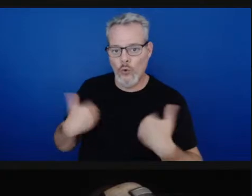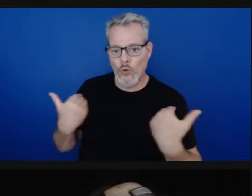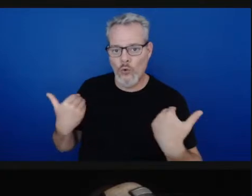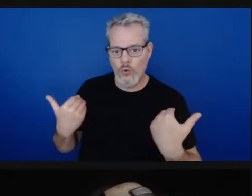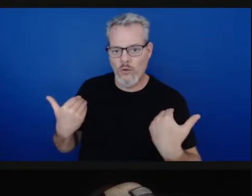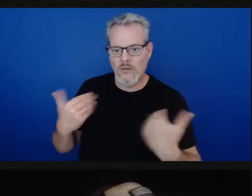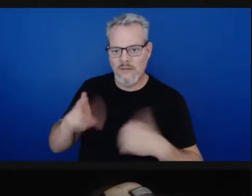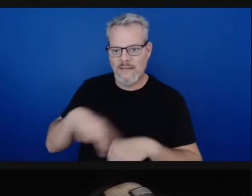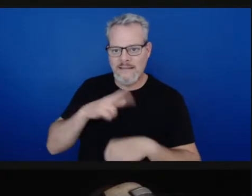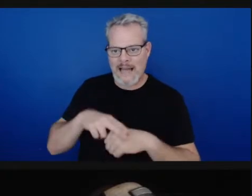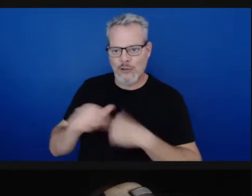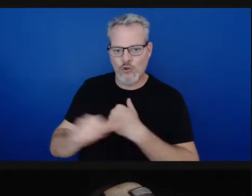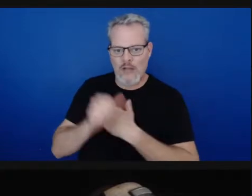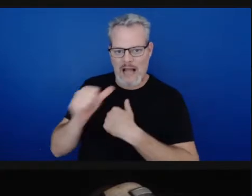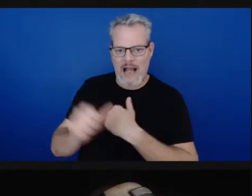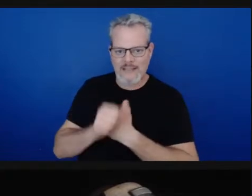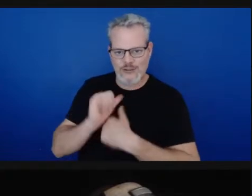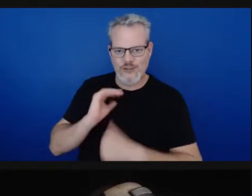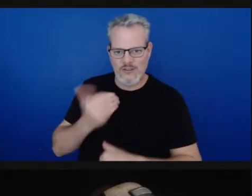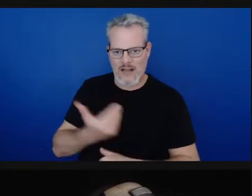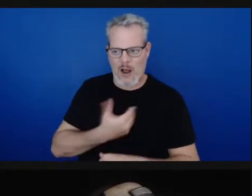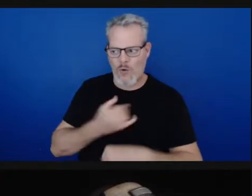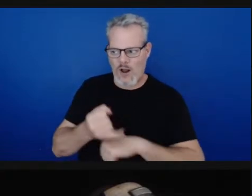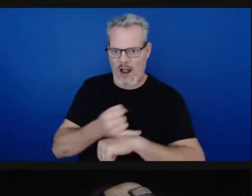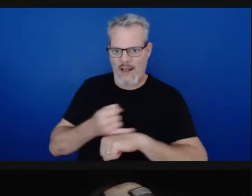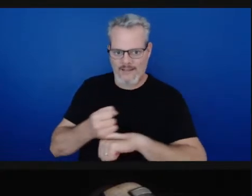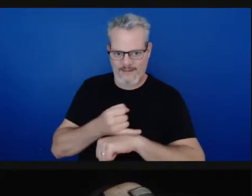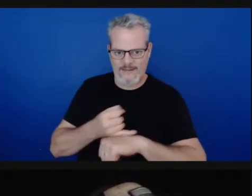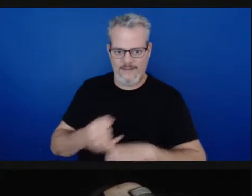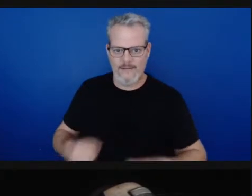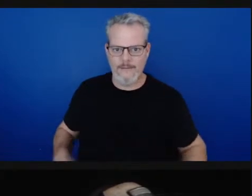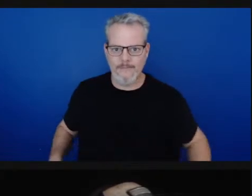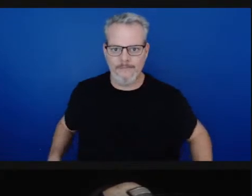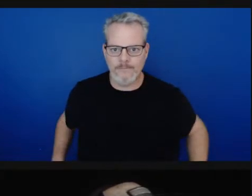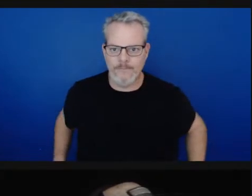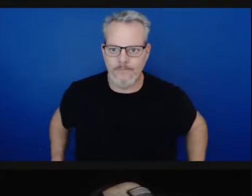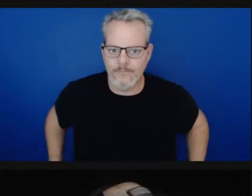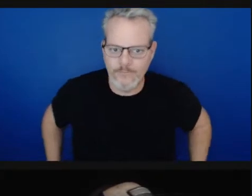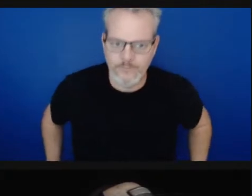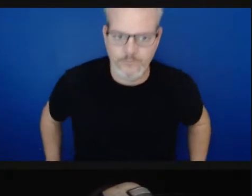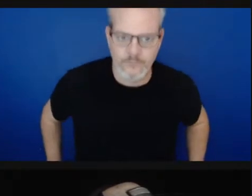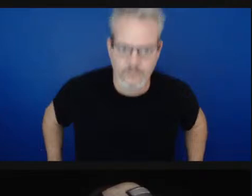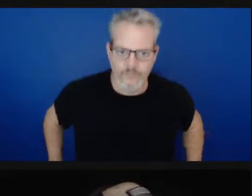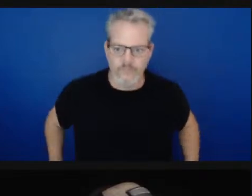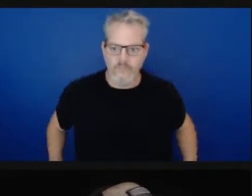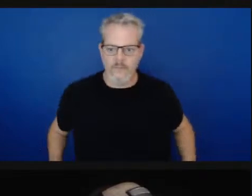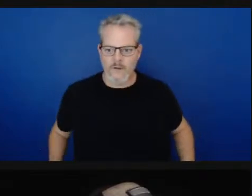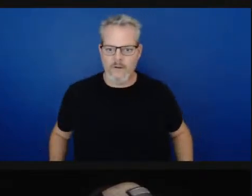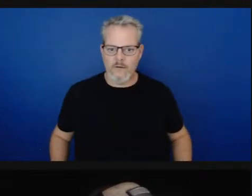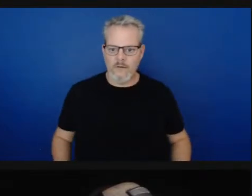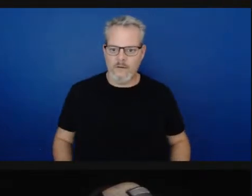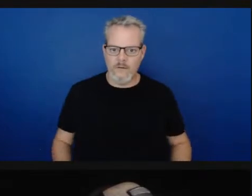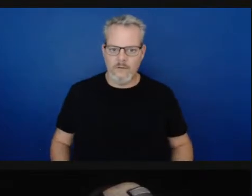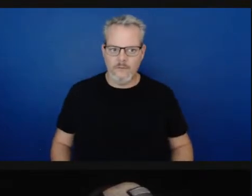Fostering preparedness among youth on our island is this week's volcano watch.